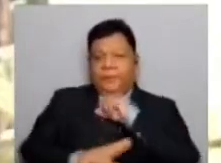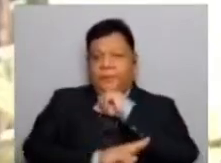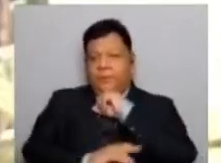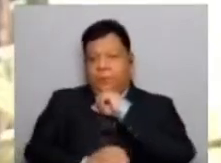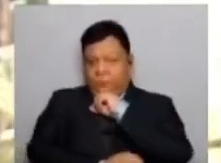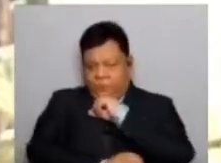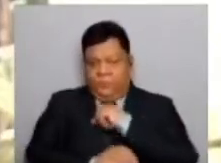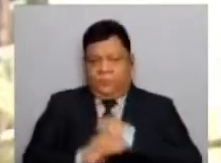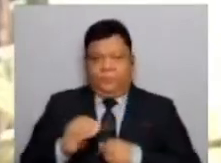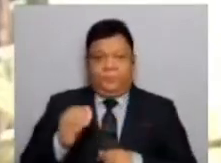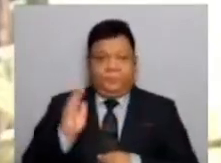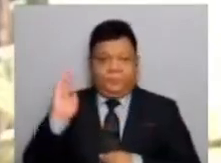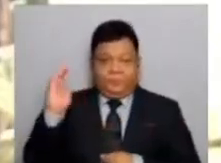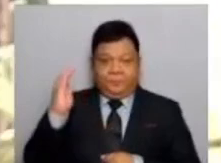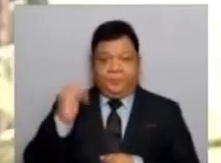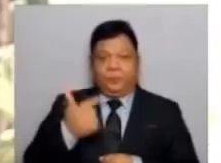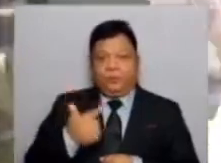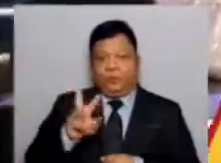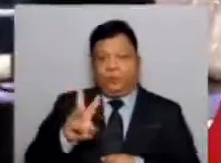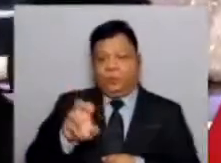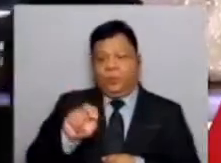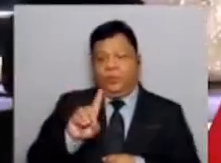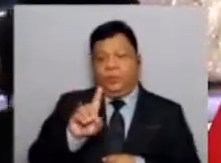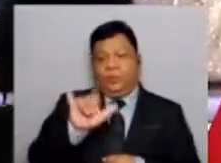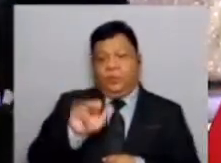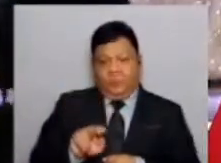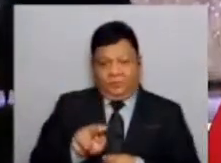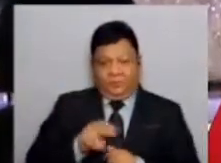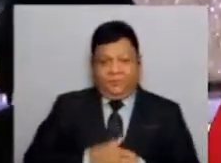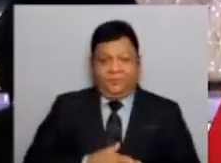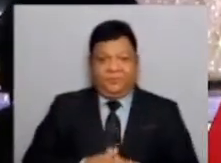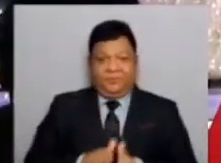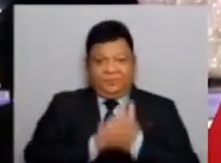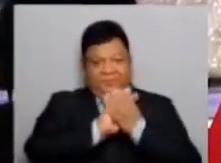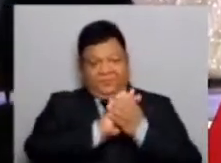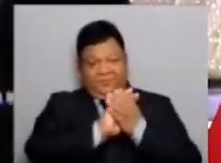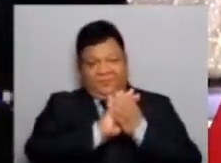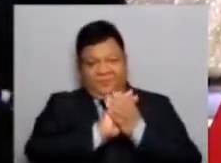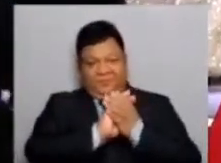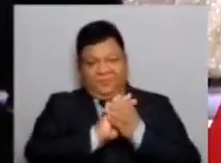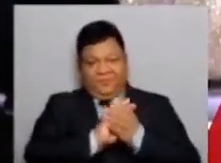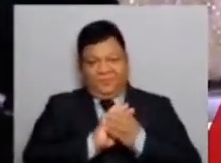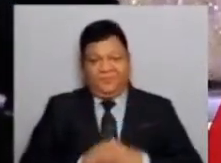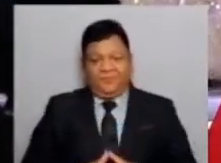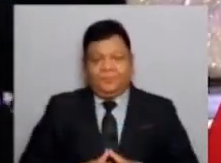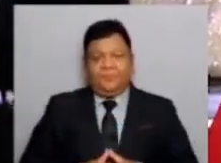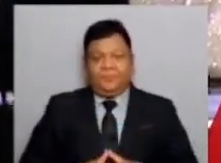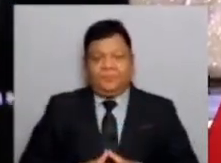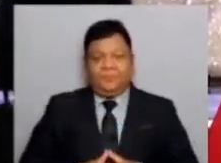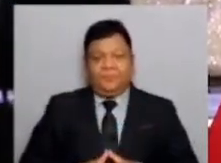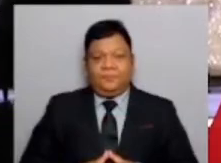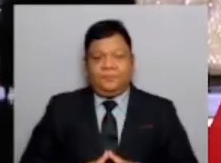Gwendolyne Fourniol. Congrats! We have a new name. Number